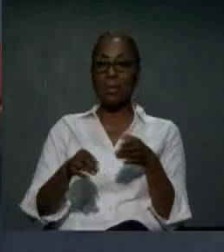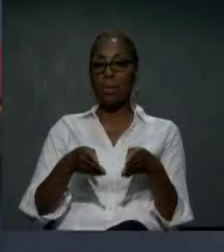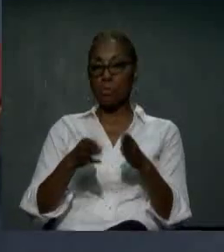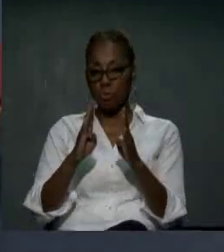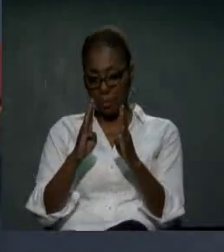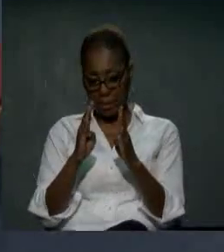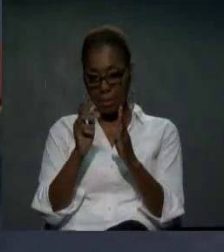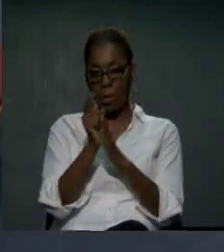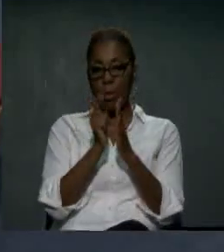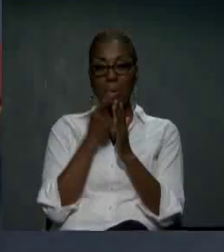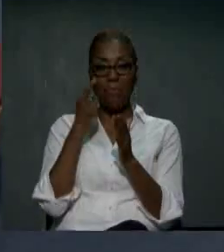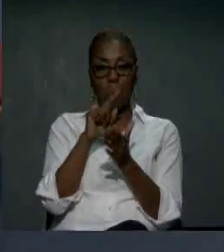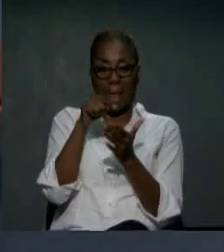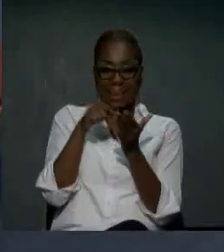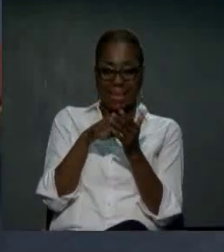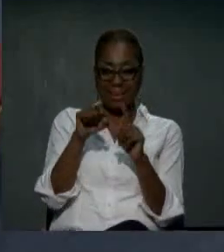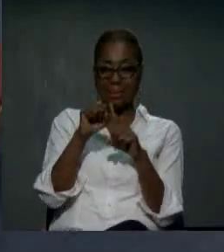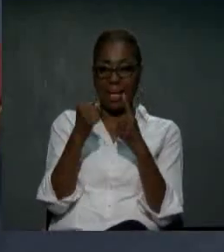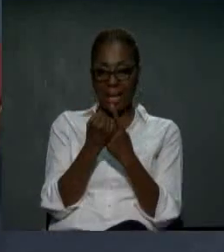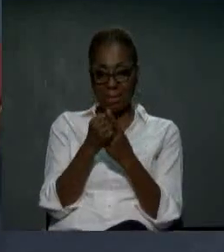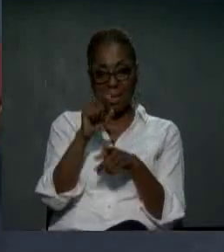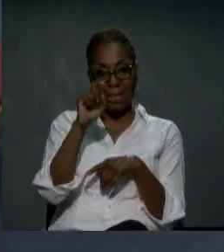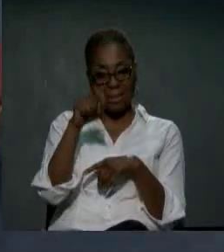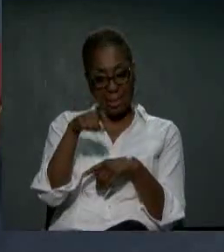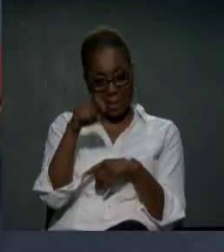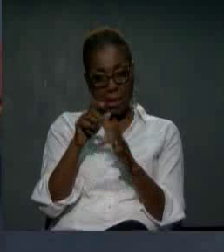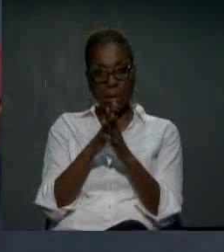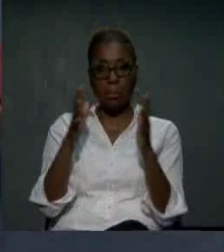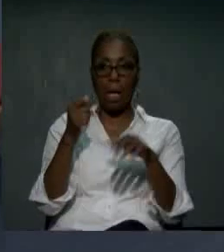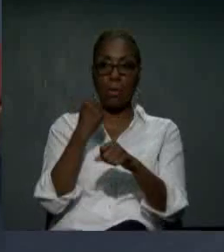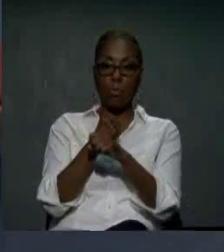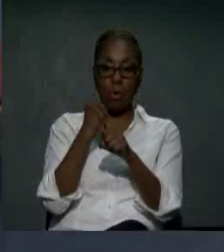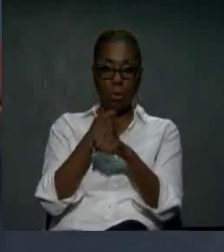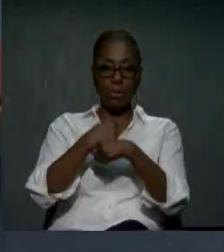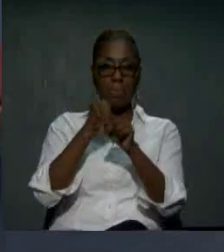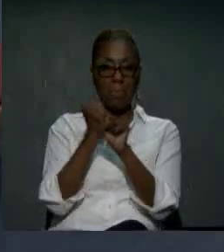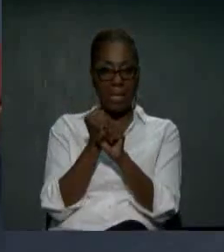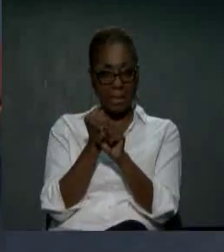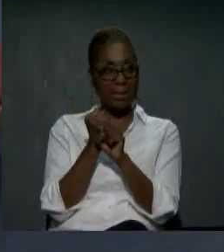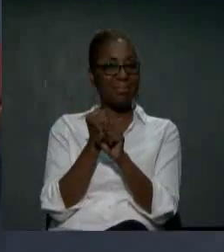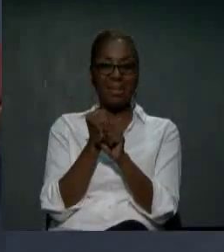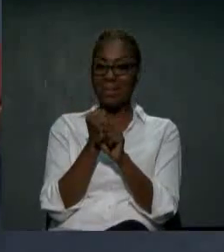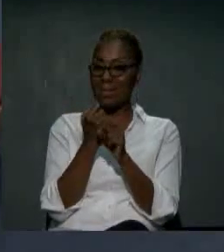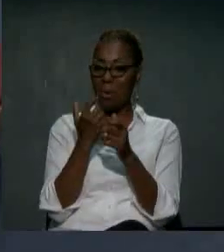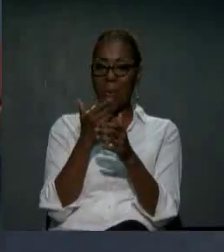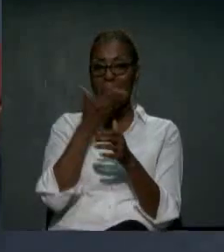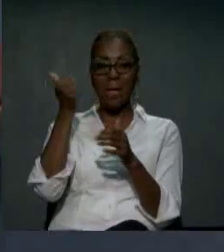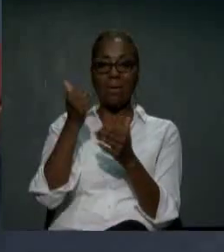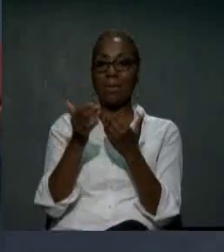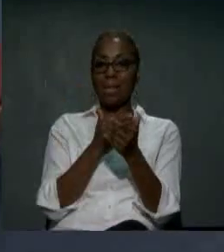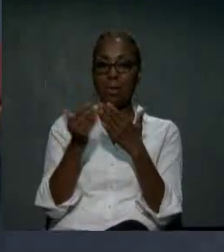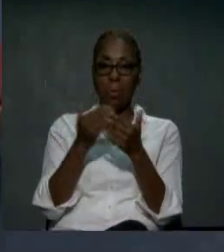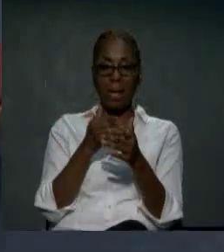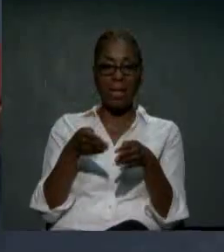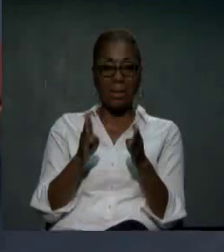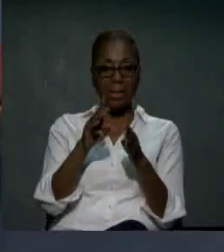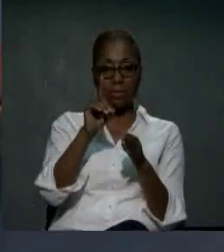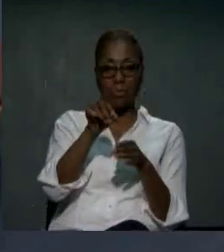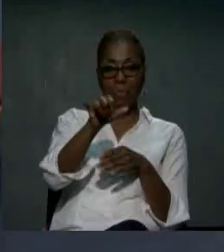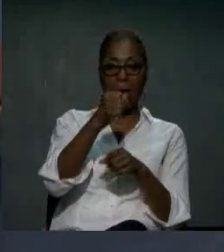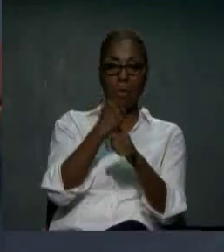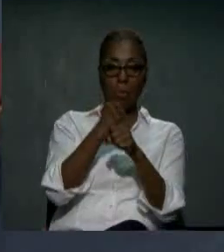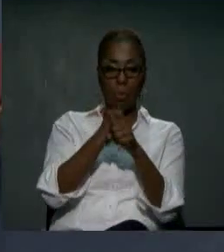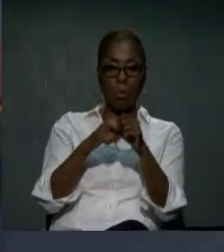this case. He's got to go in and do a lot of work on these lots to make them work anyway. Let's just do that little bit of work on